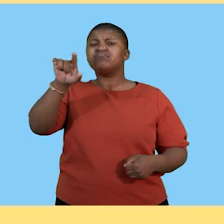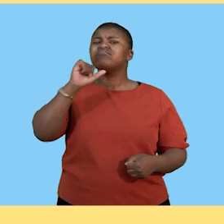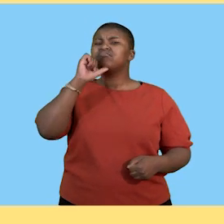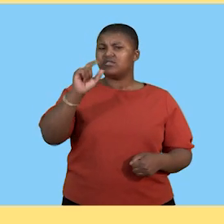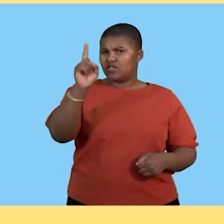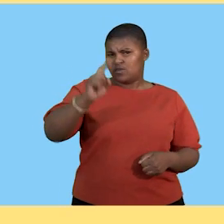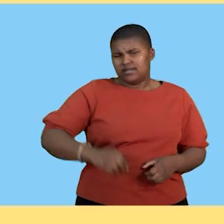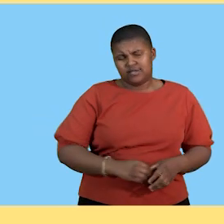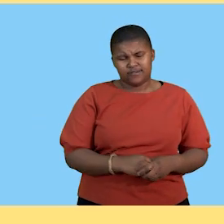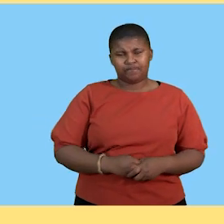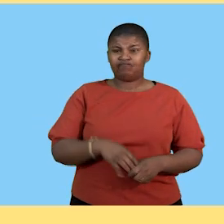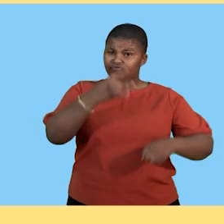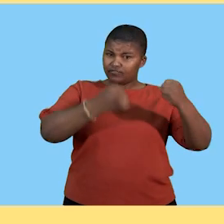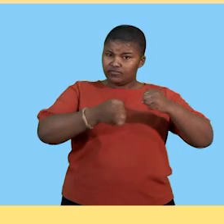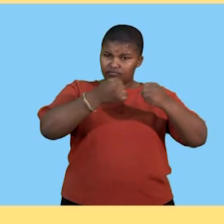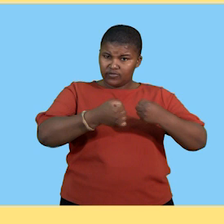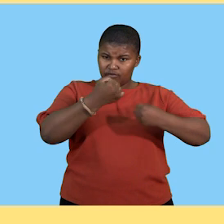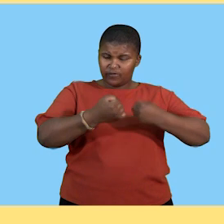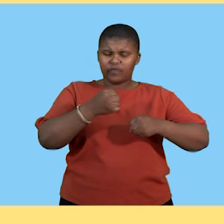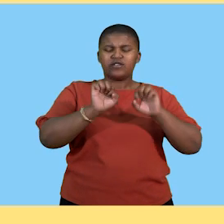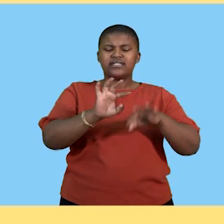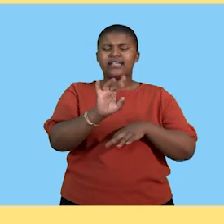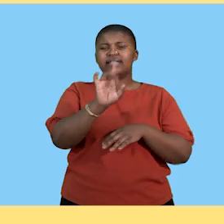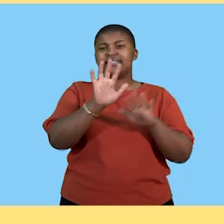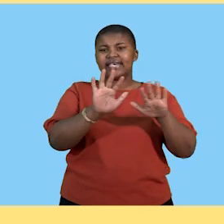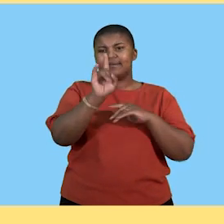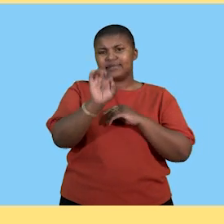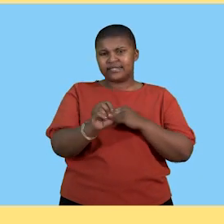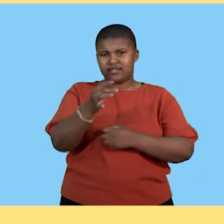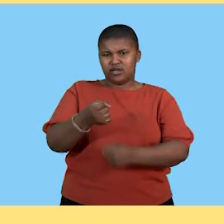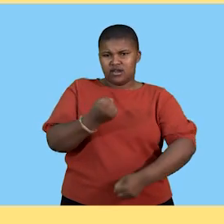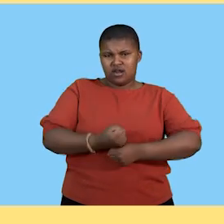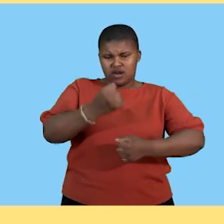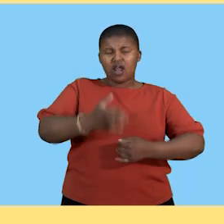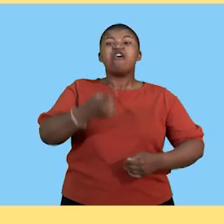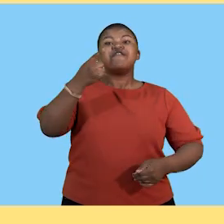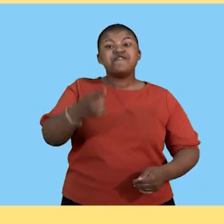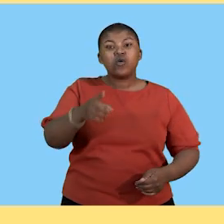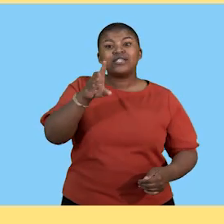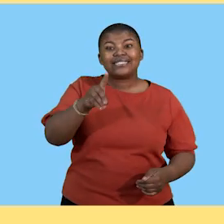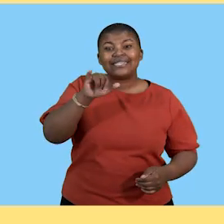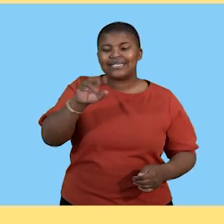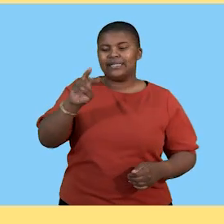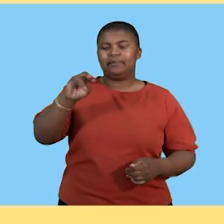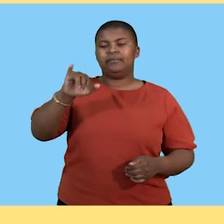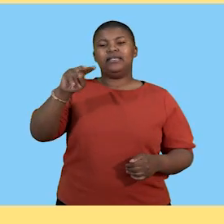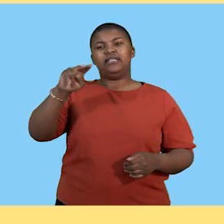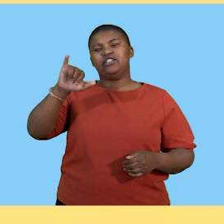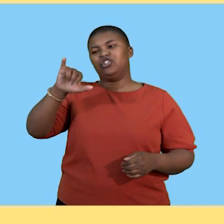Provide for depreciation as follows. Motor vehicles at 10% per annum on the diminishing balance method. All